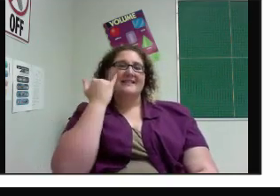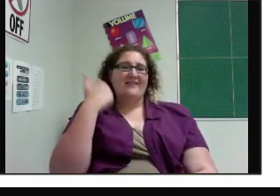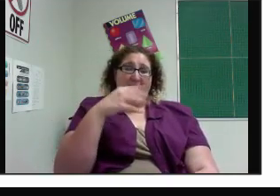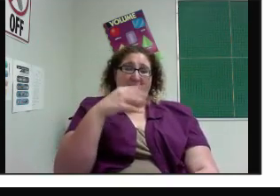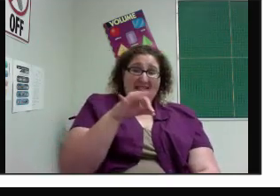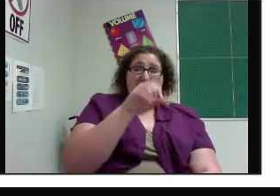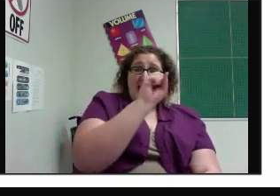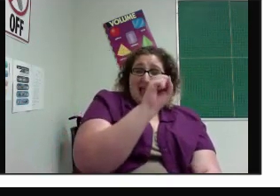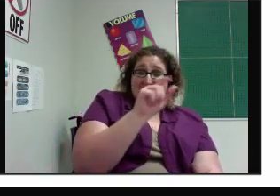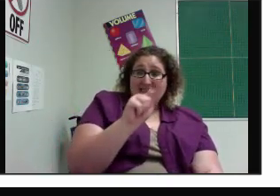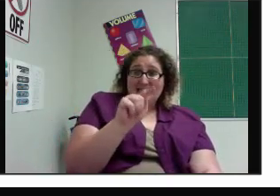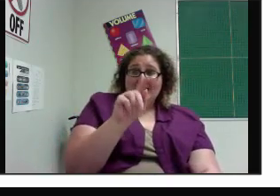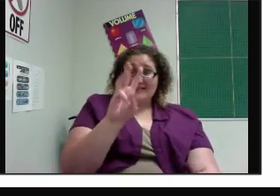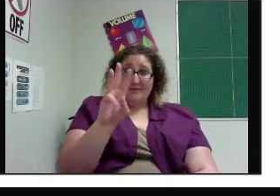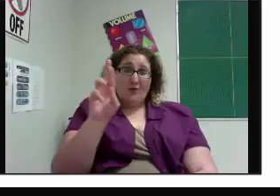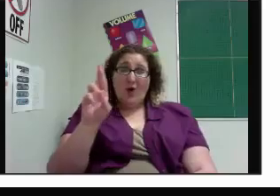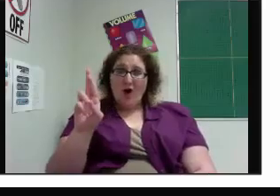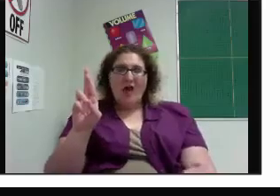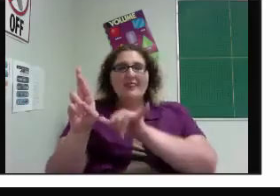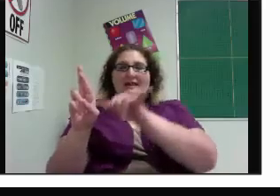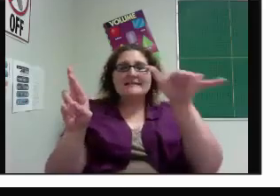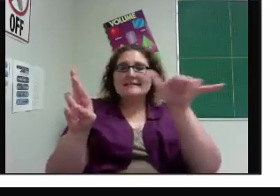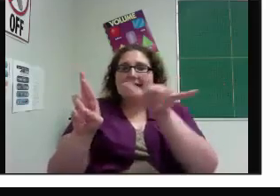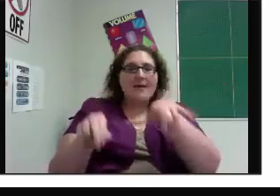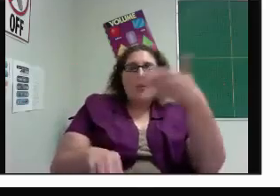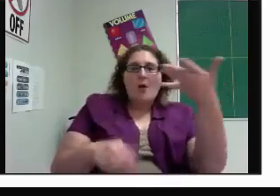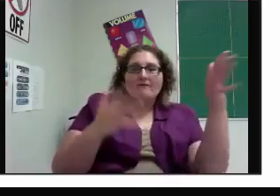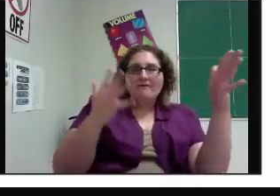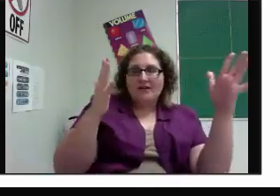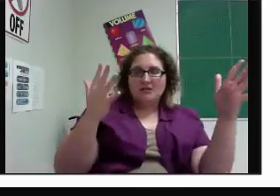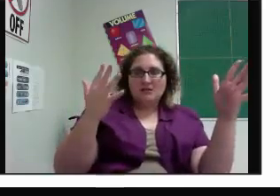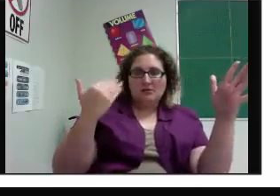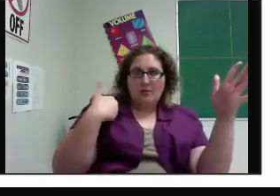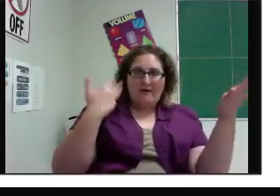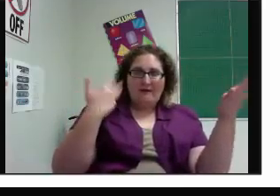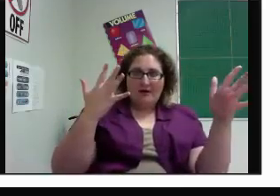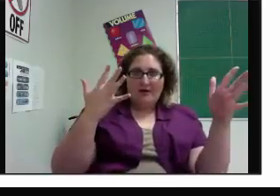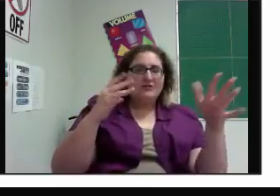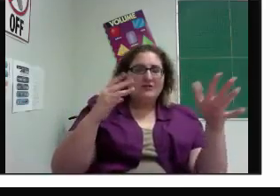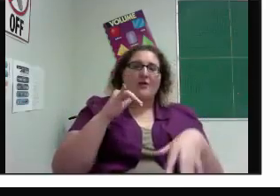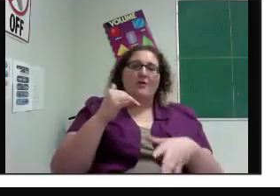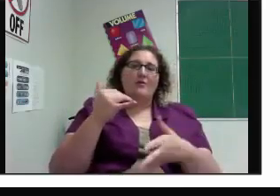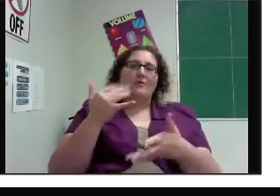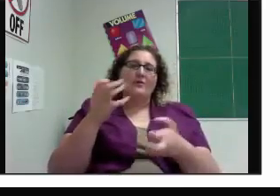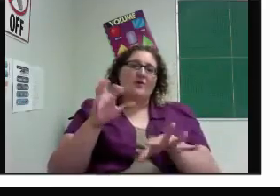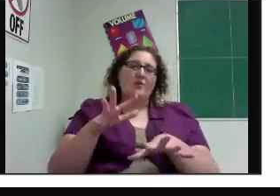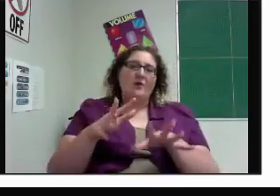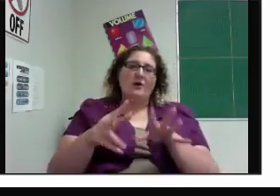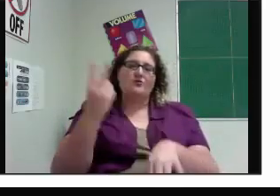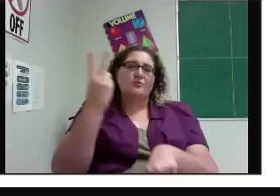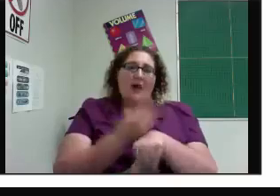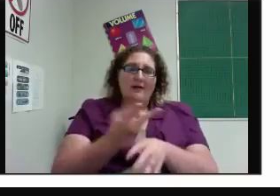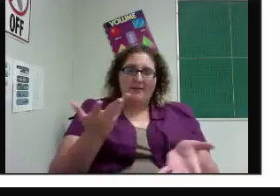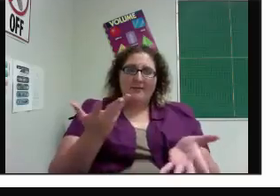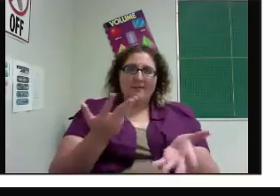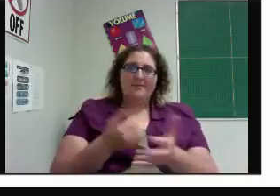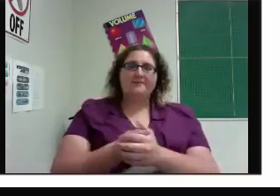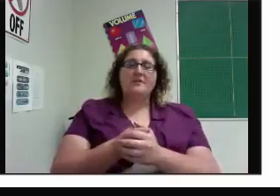and R, that's the same as this one right here. So we don't want to overlap. Okay,